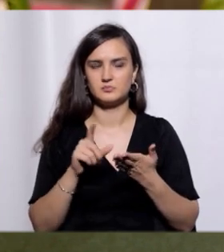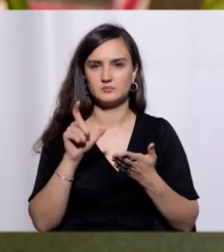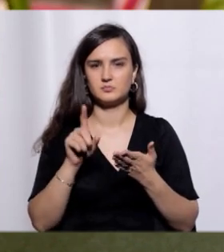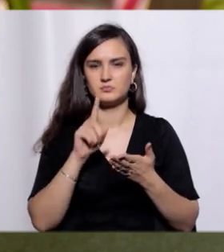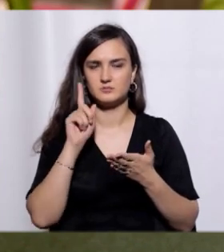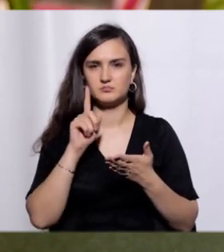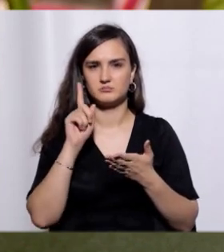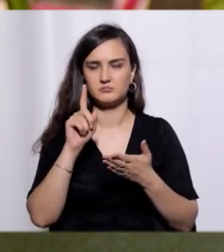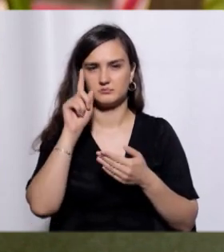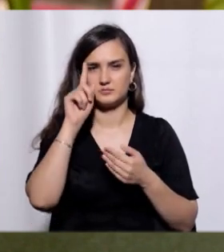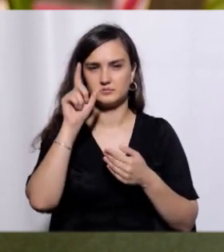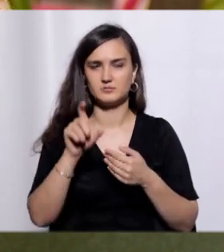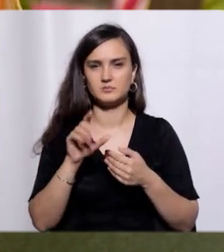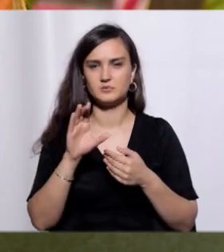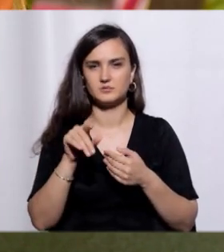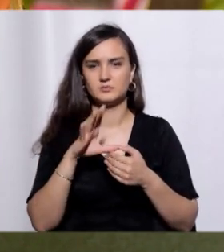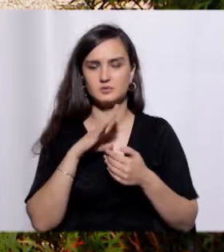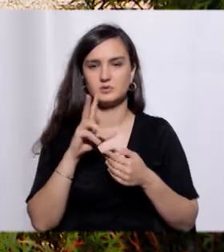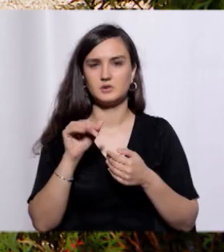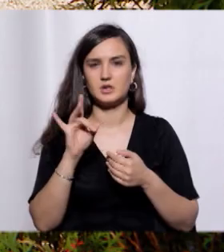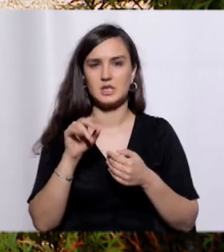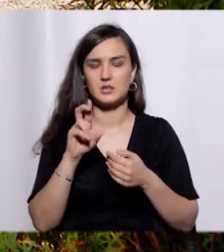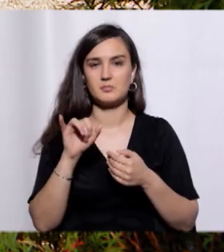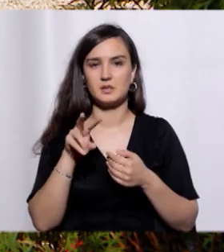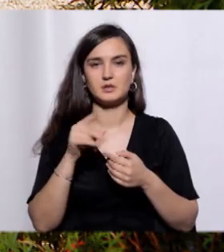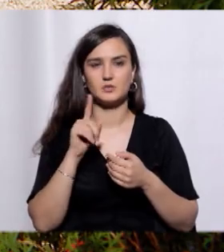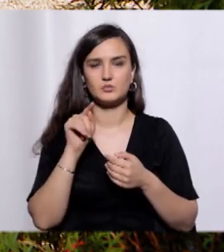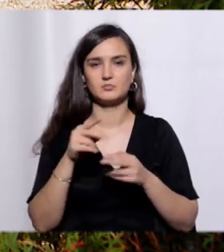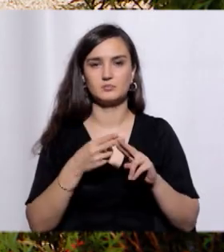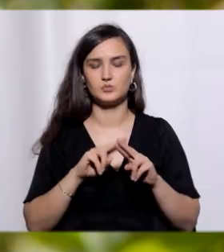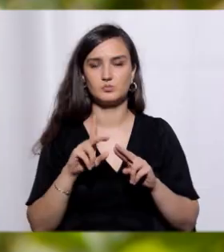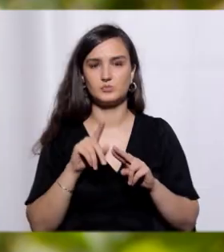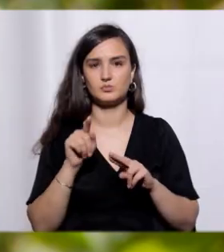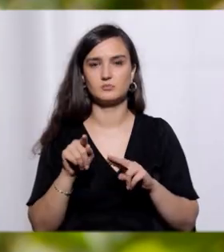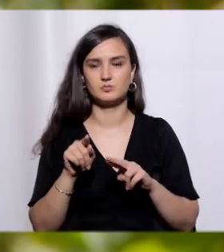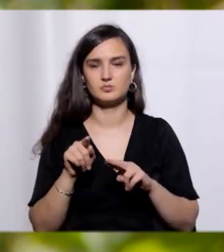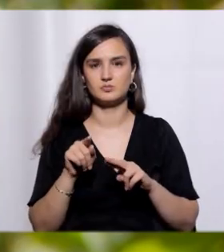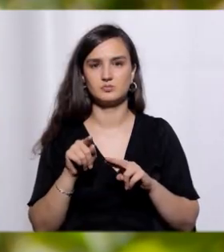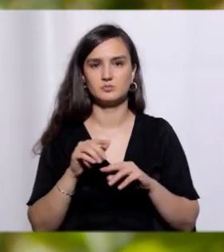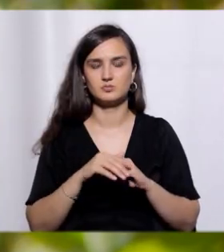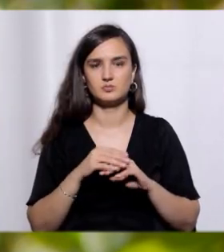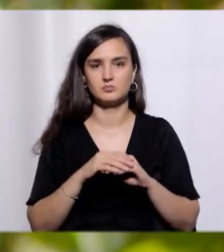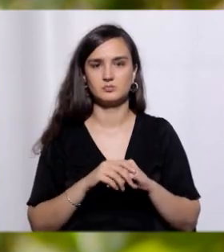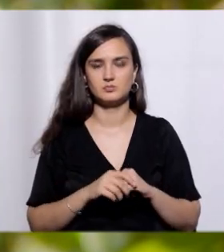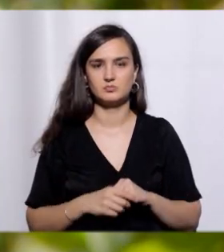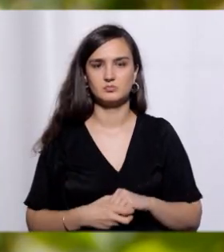pseudonym? The pseudonym was Currer Bell. Because women writers were unusual for that